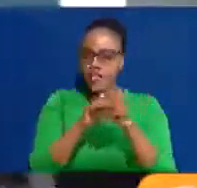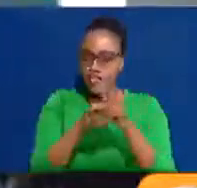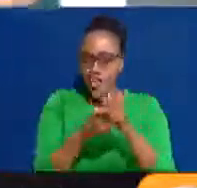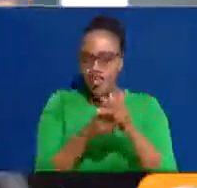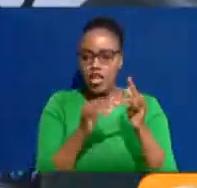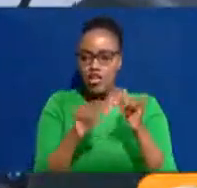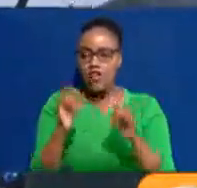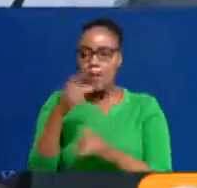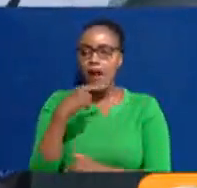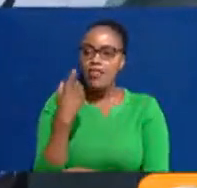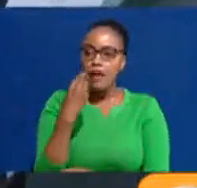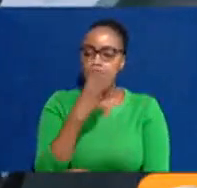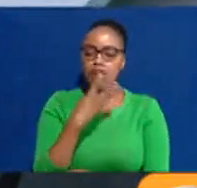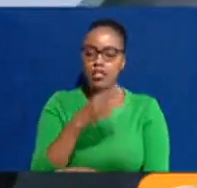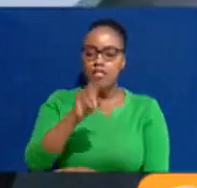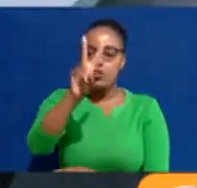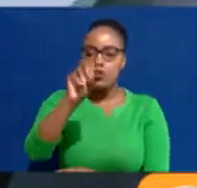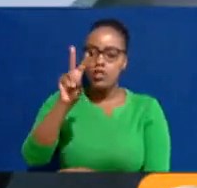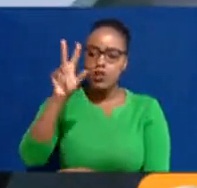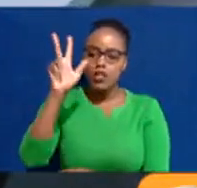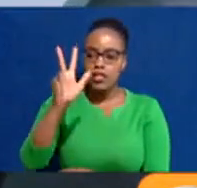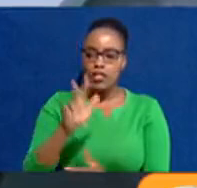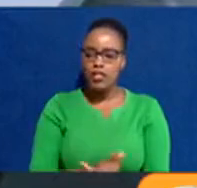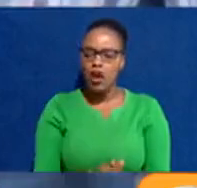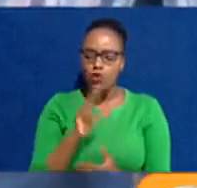trials in March 2021.